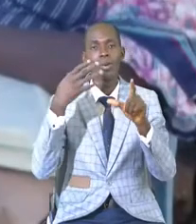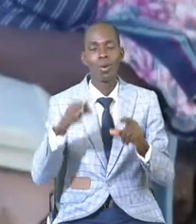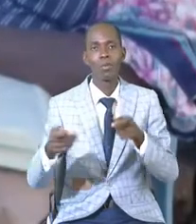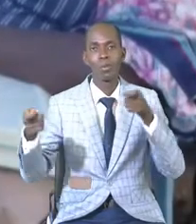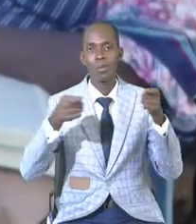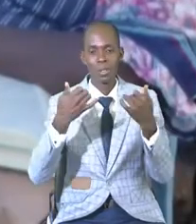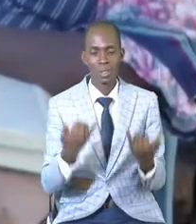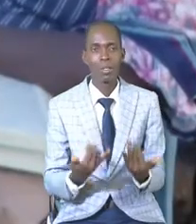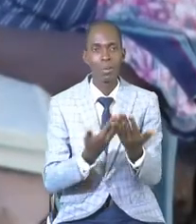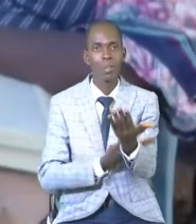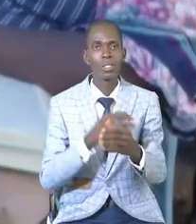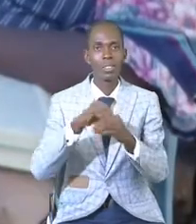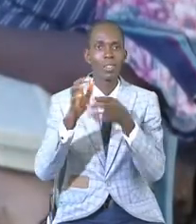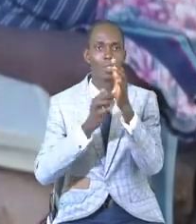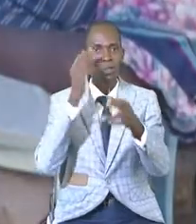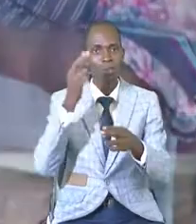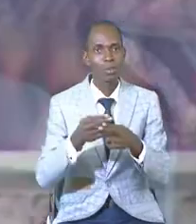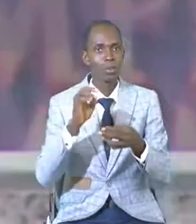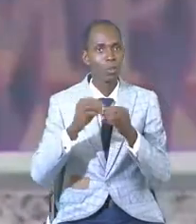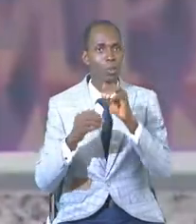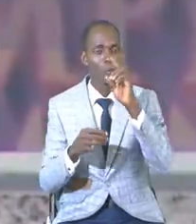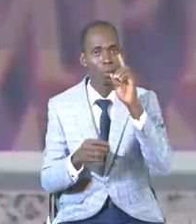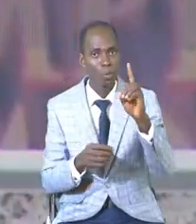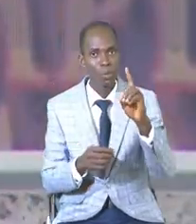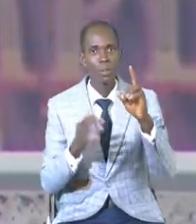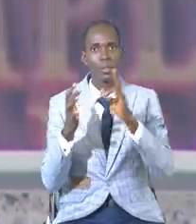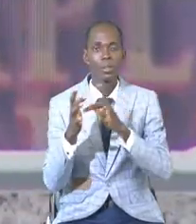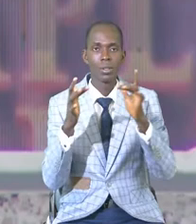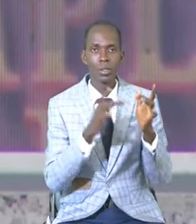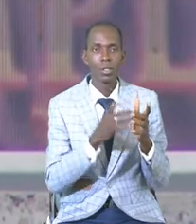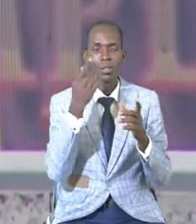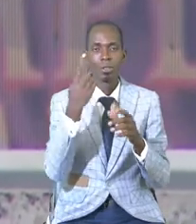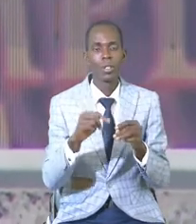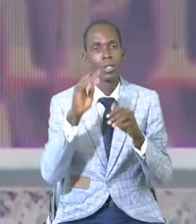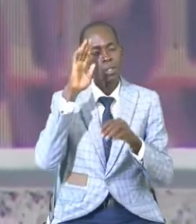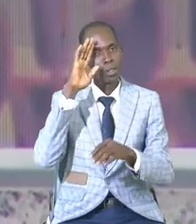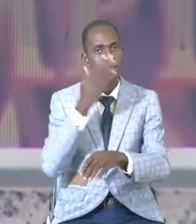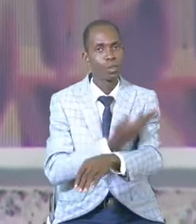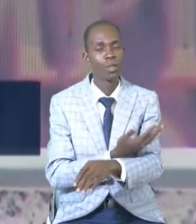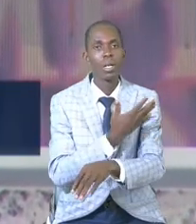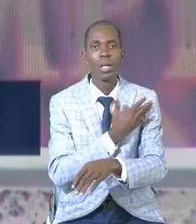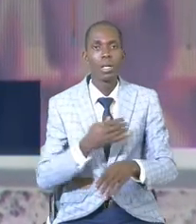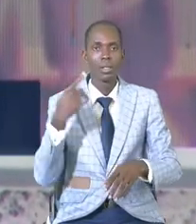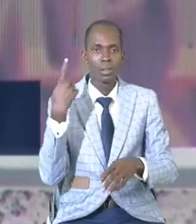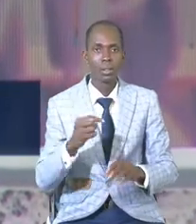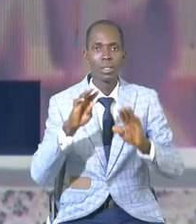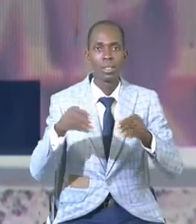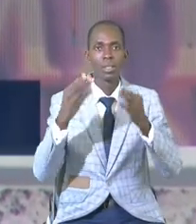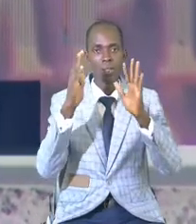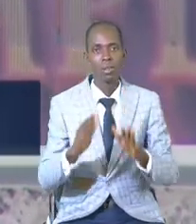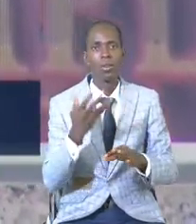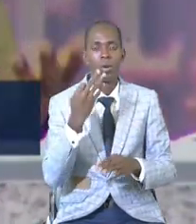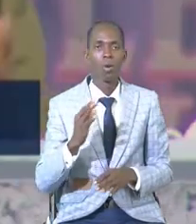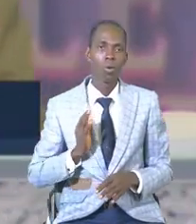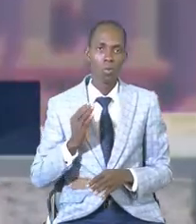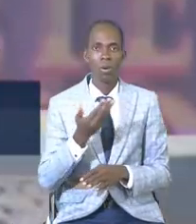Jesus' name. Number one, Jesus, the Son and the source of our